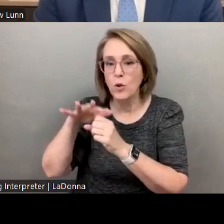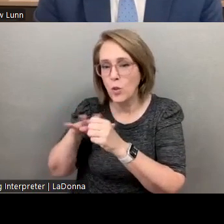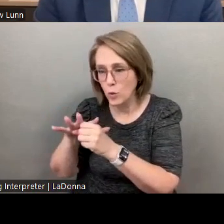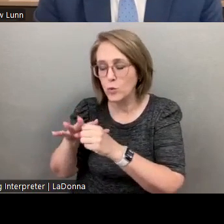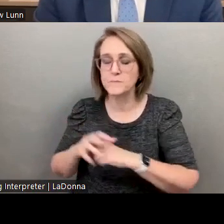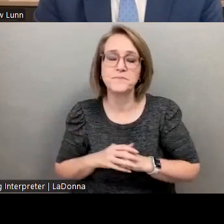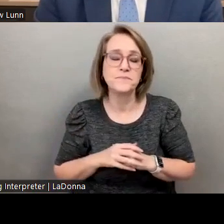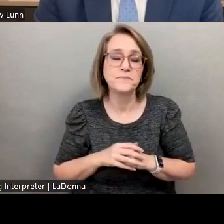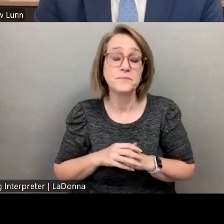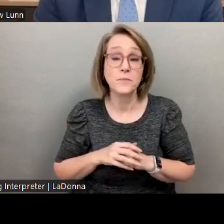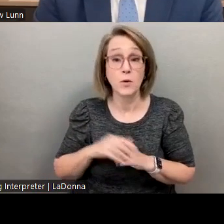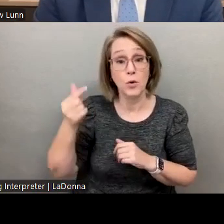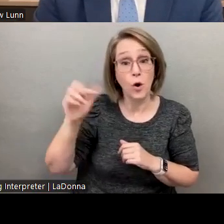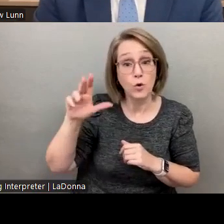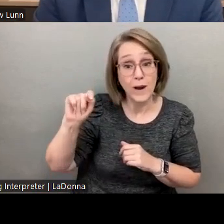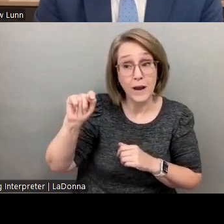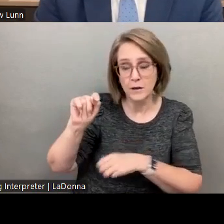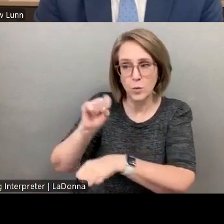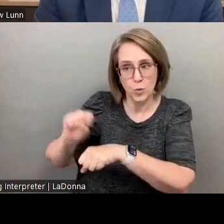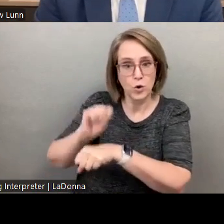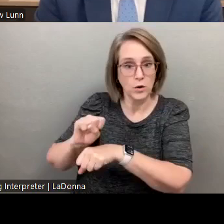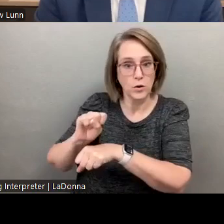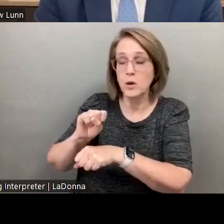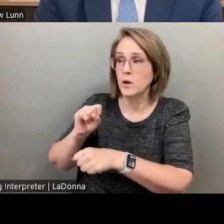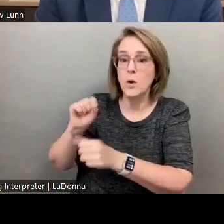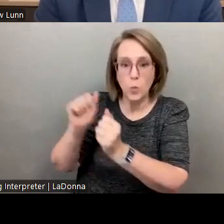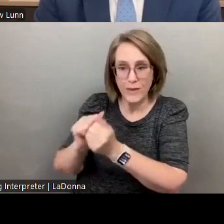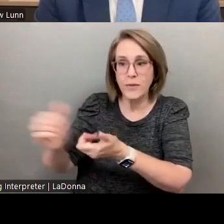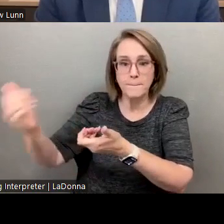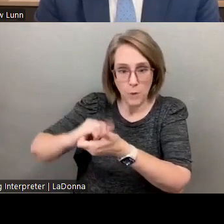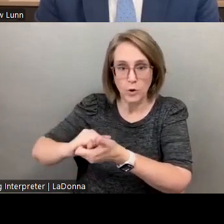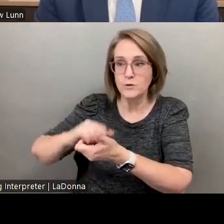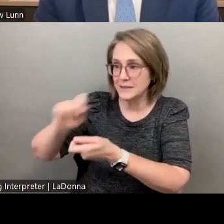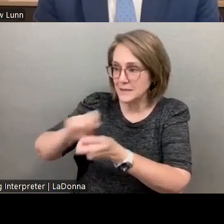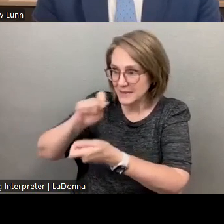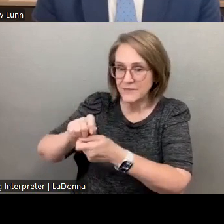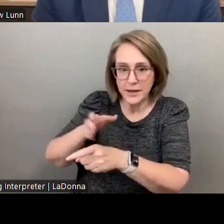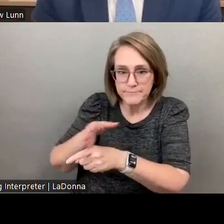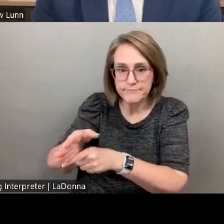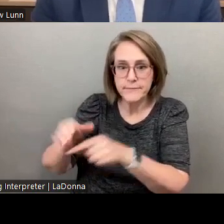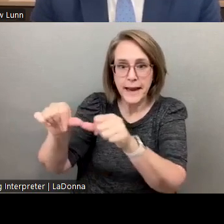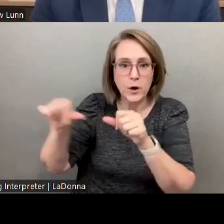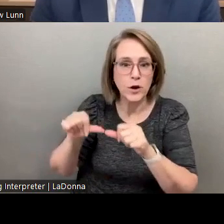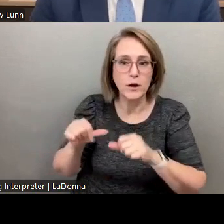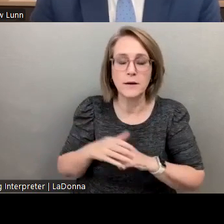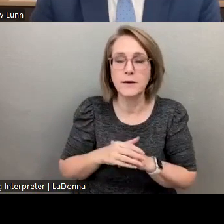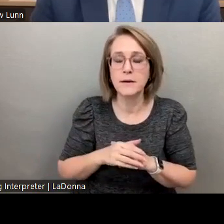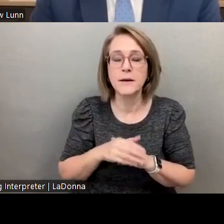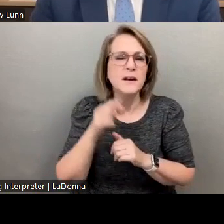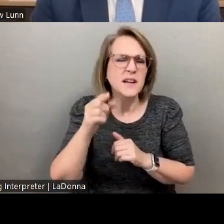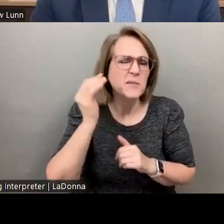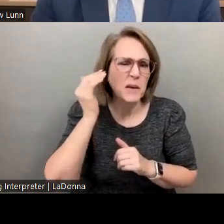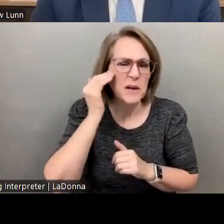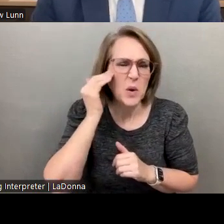state grants, we actively work with our partners across the state to better prioritize our funding in certain program areas. So as many of you are aware, a lot of the federal